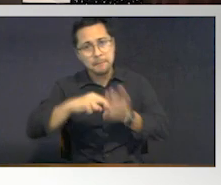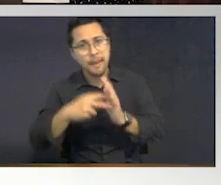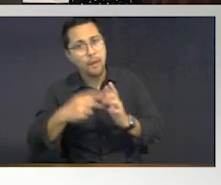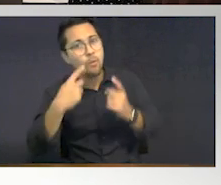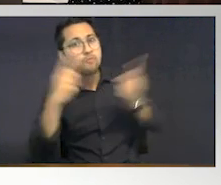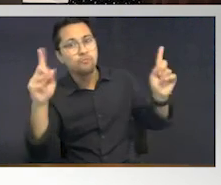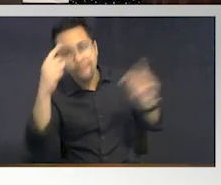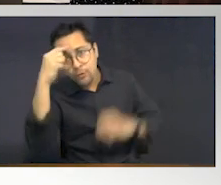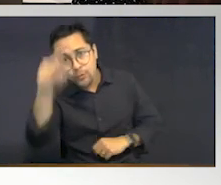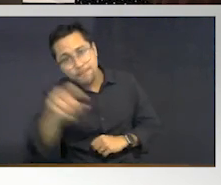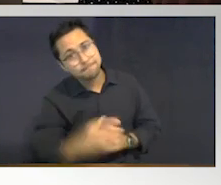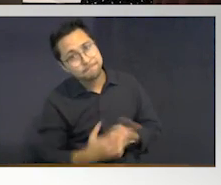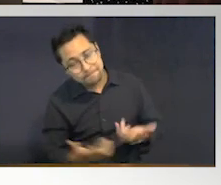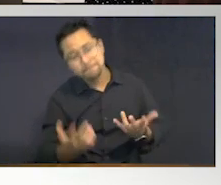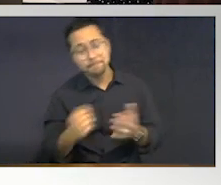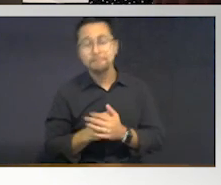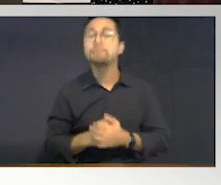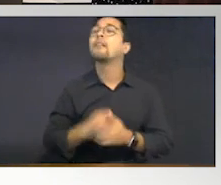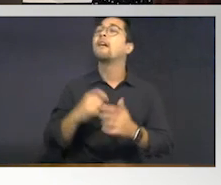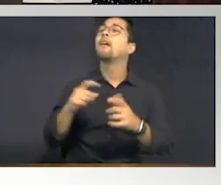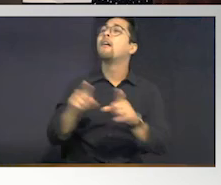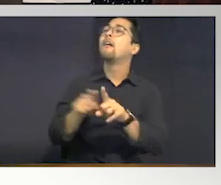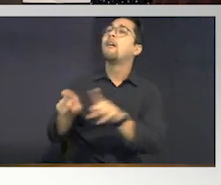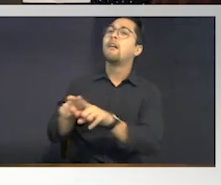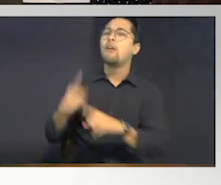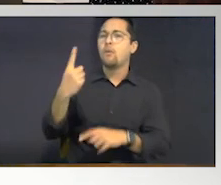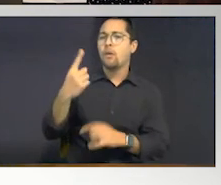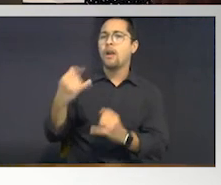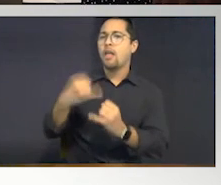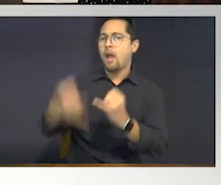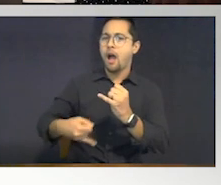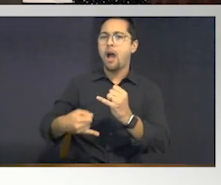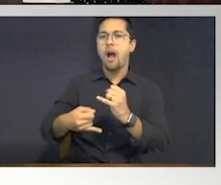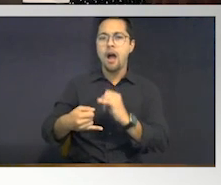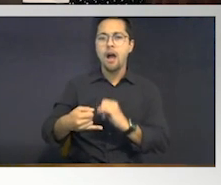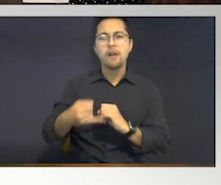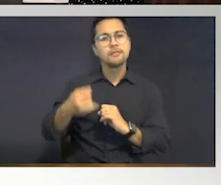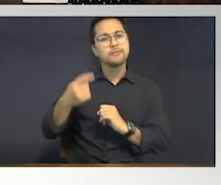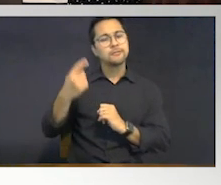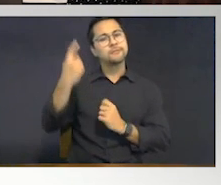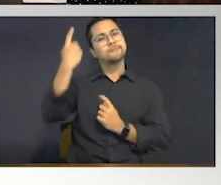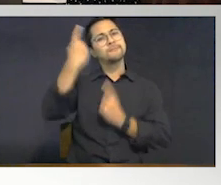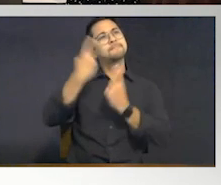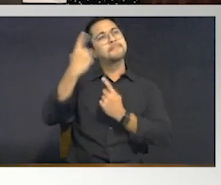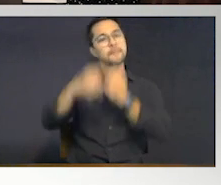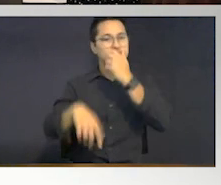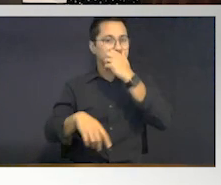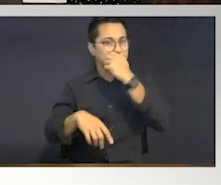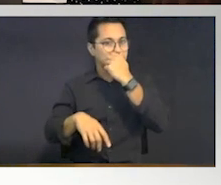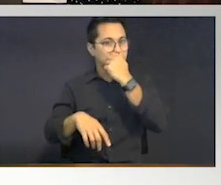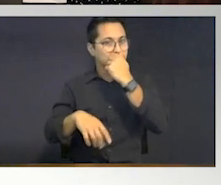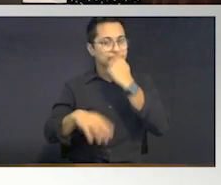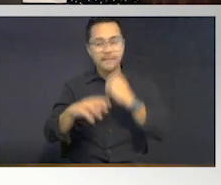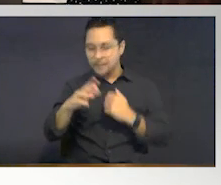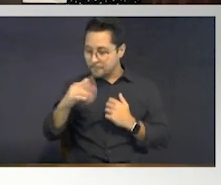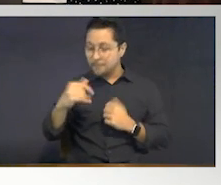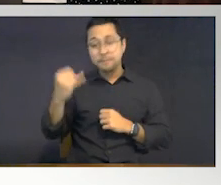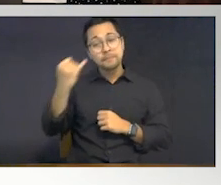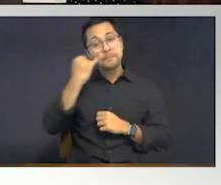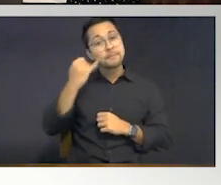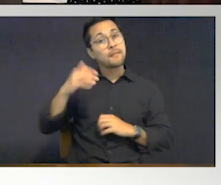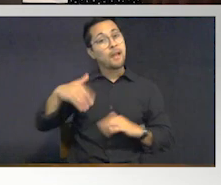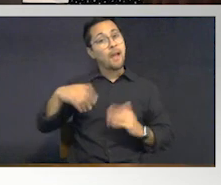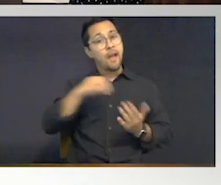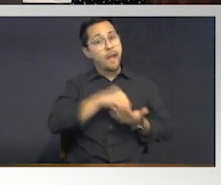you. And then one last closing thought is, if it was not